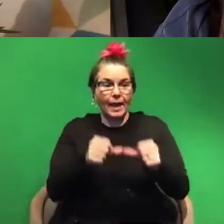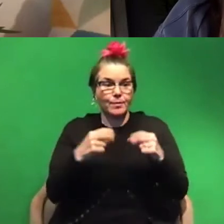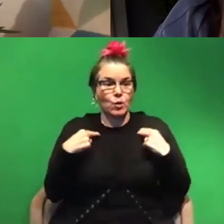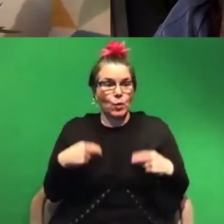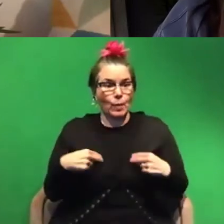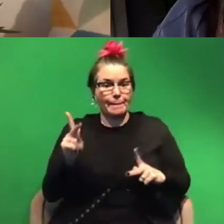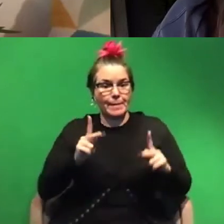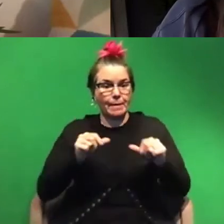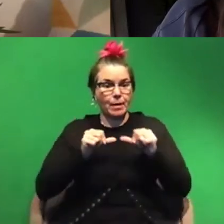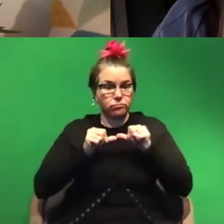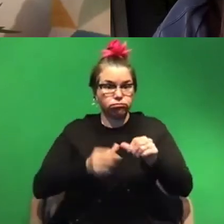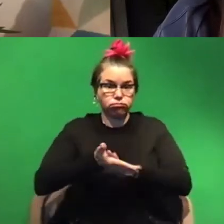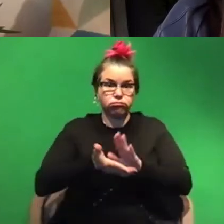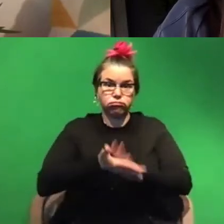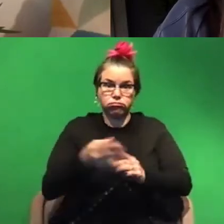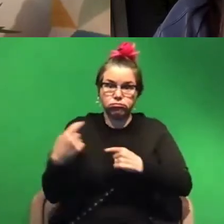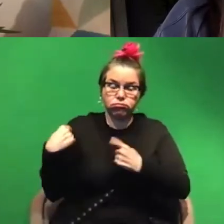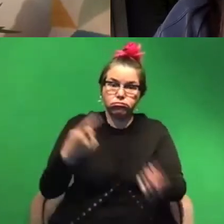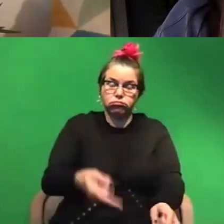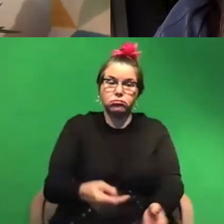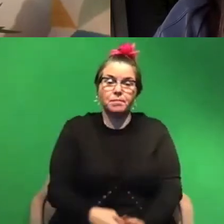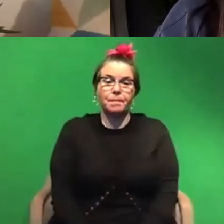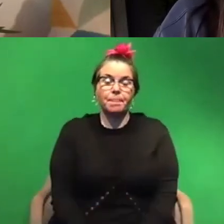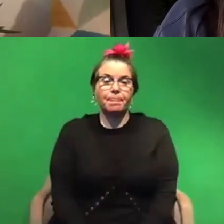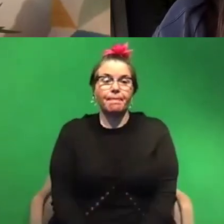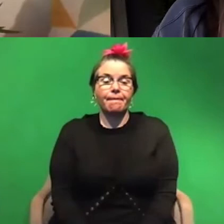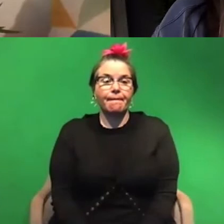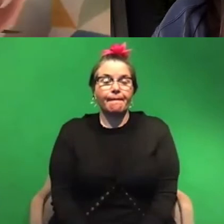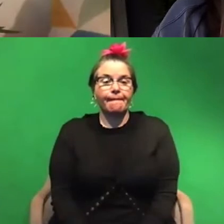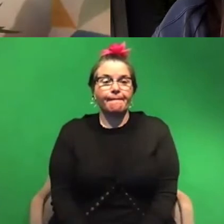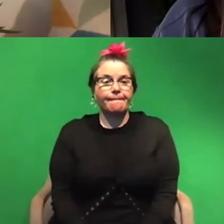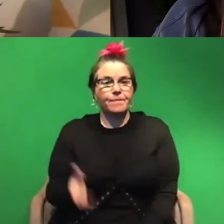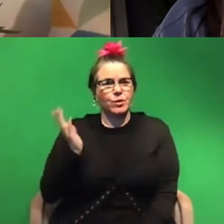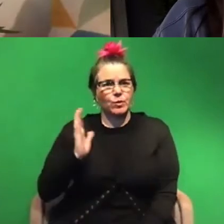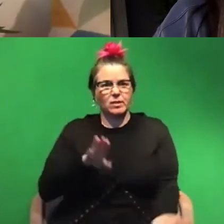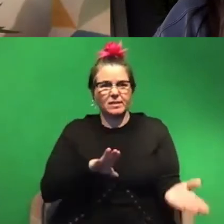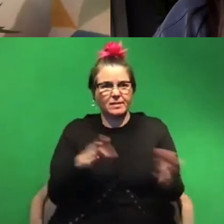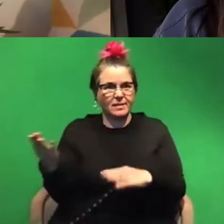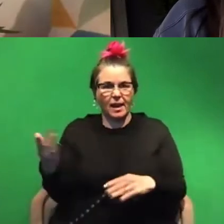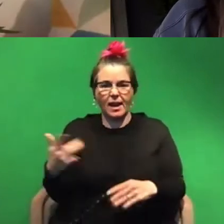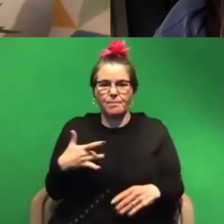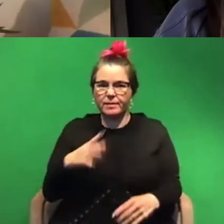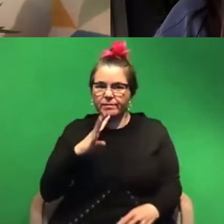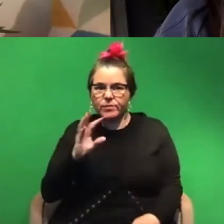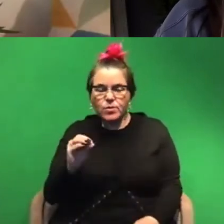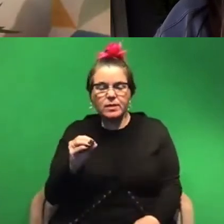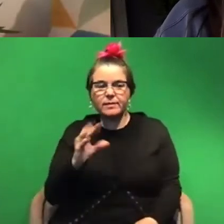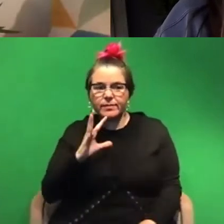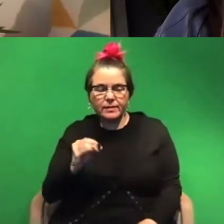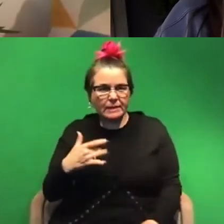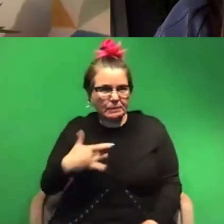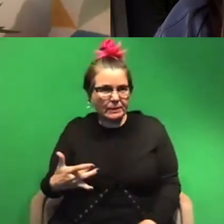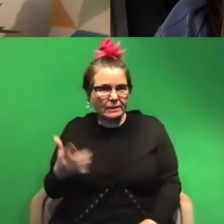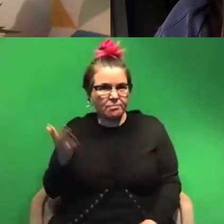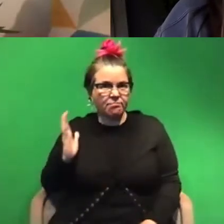population alive for so long. We used to die by the time we reached 40 to 50 years of age,